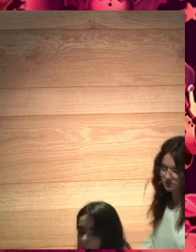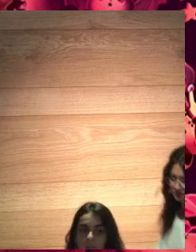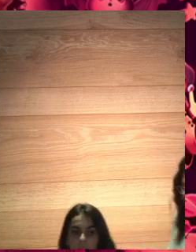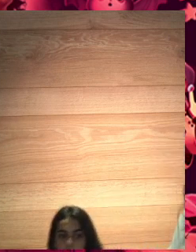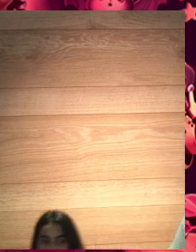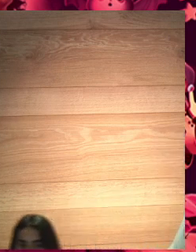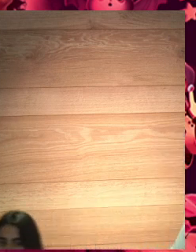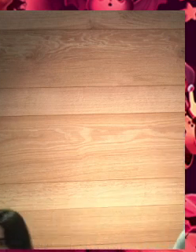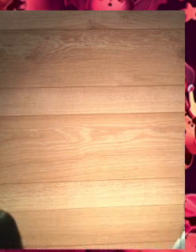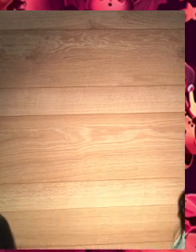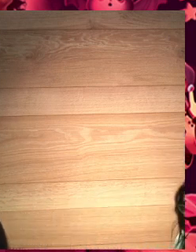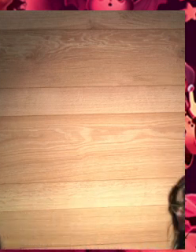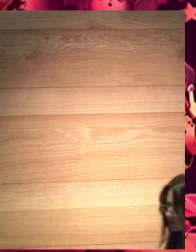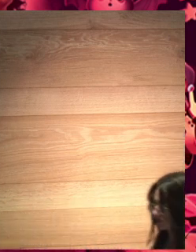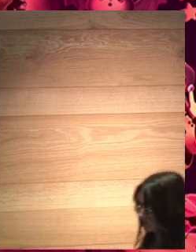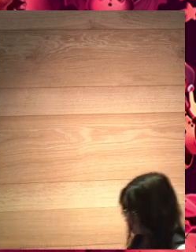Go back to sleep.